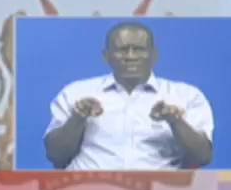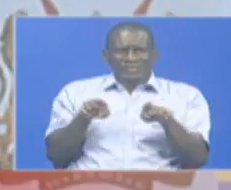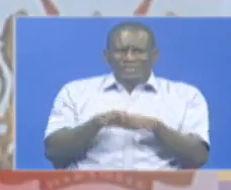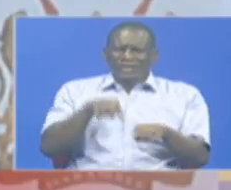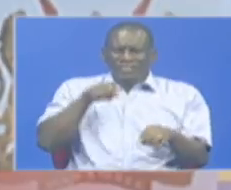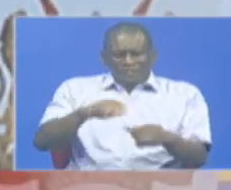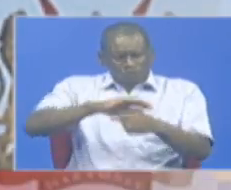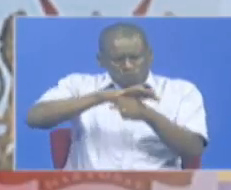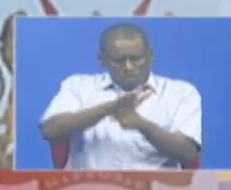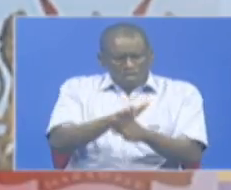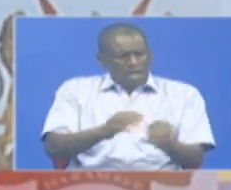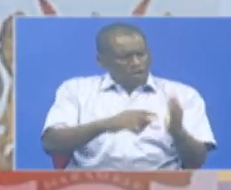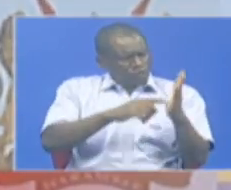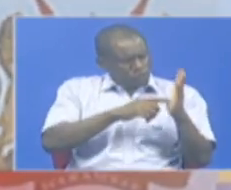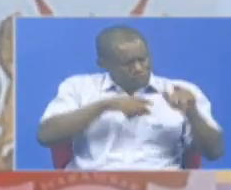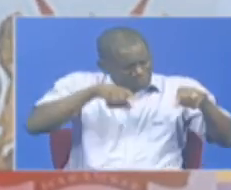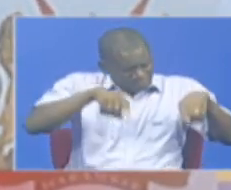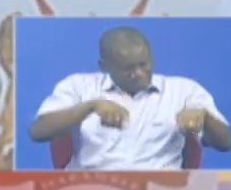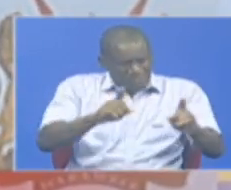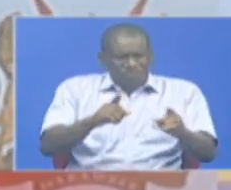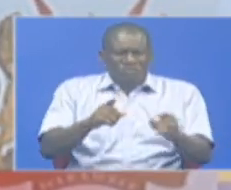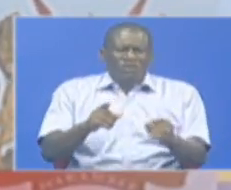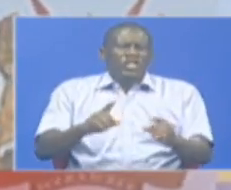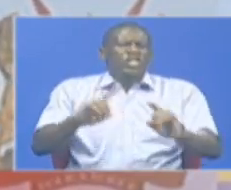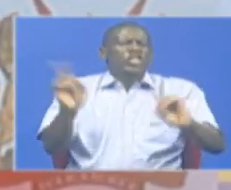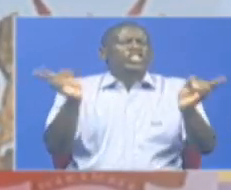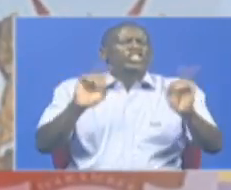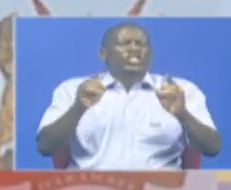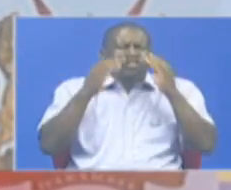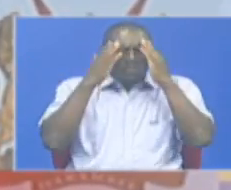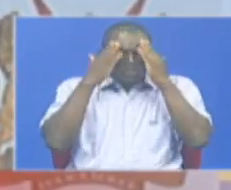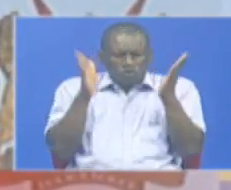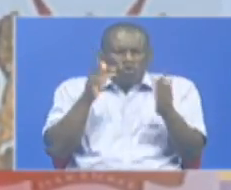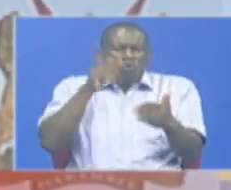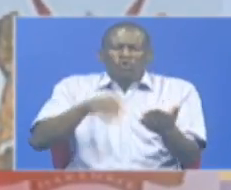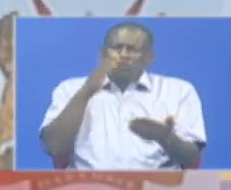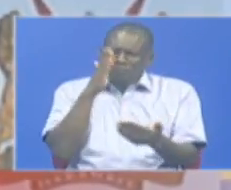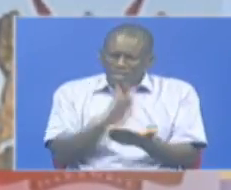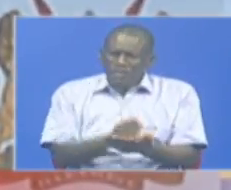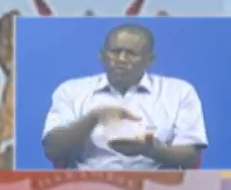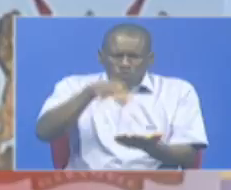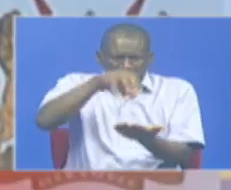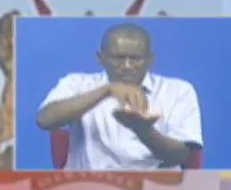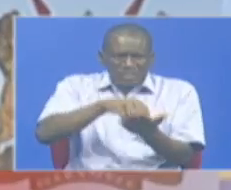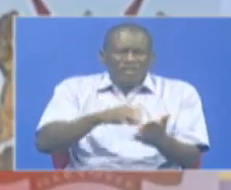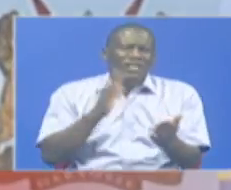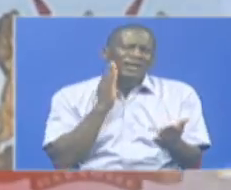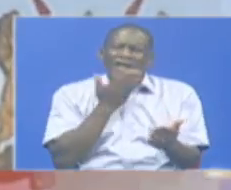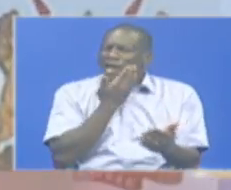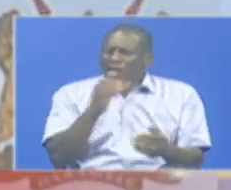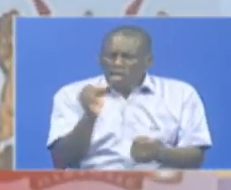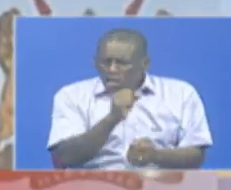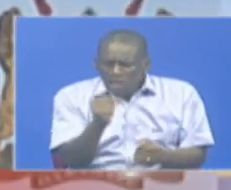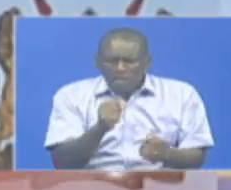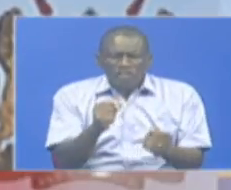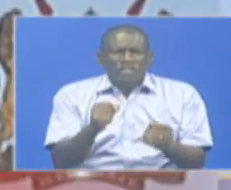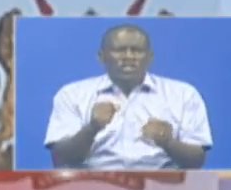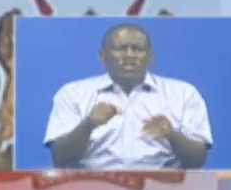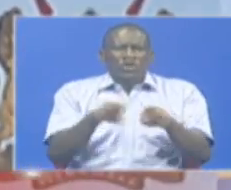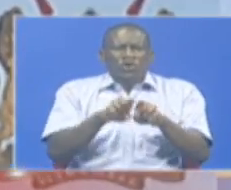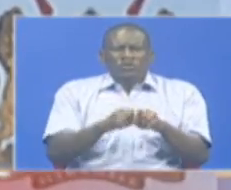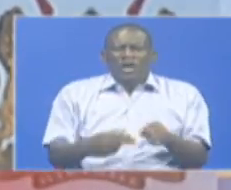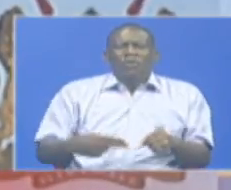disease has shown itself to be blind to our creed, our status, our color, our age, and I dare say even our